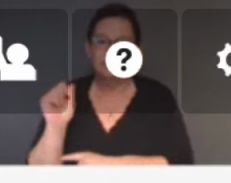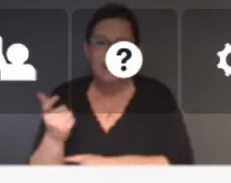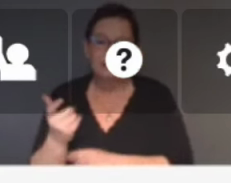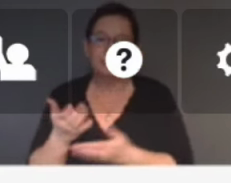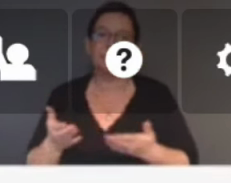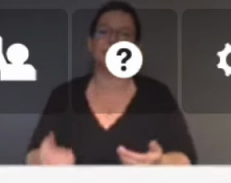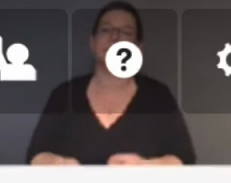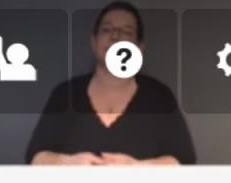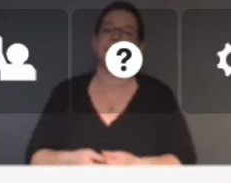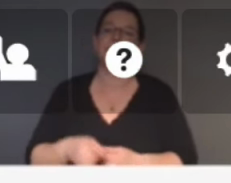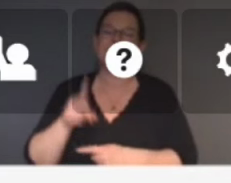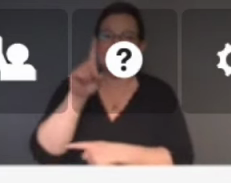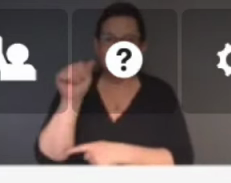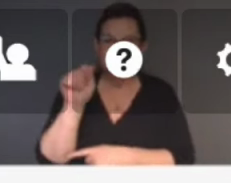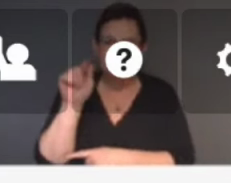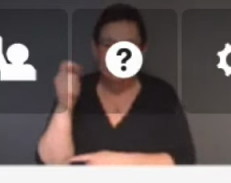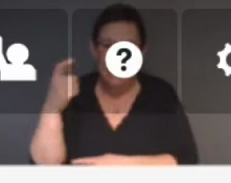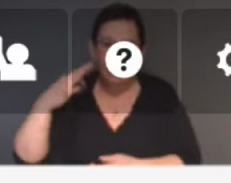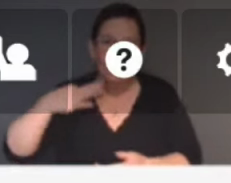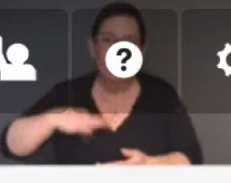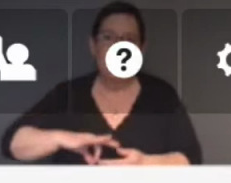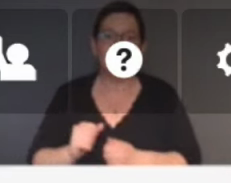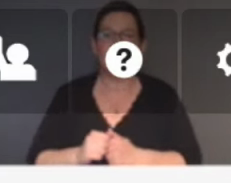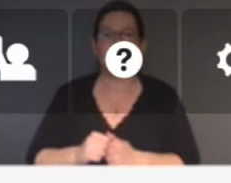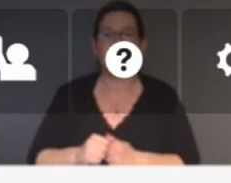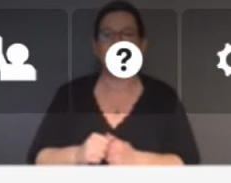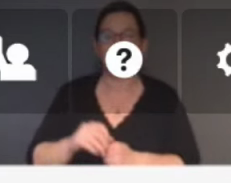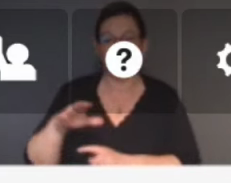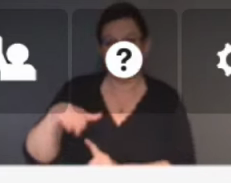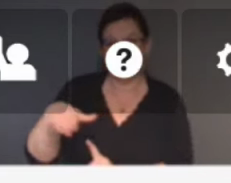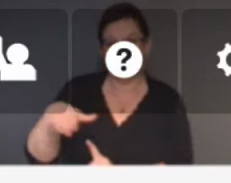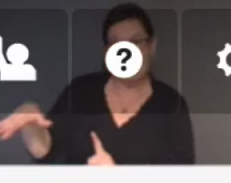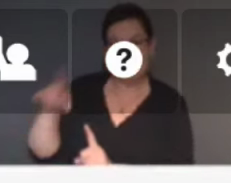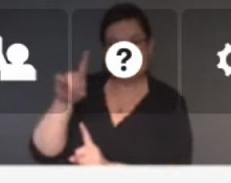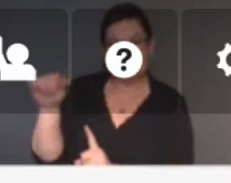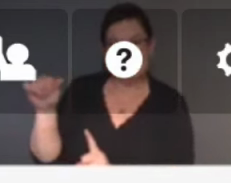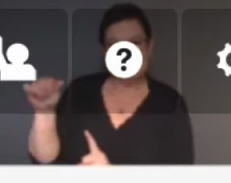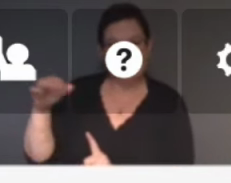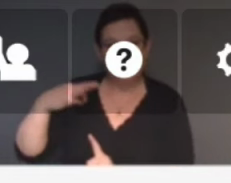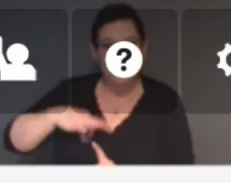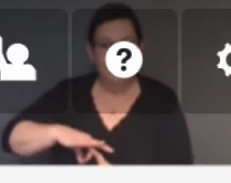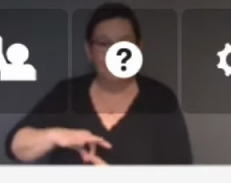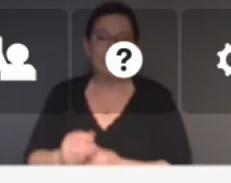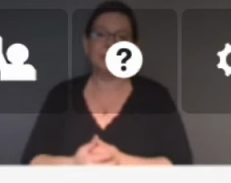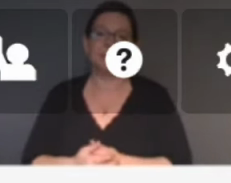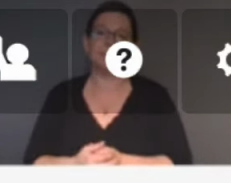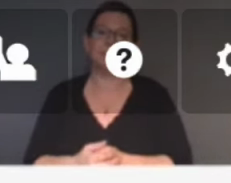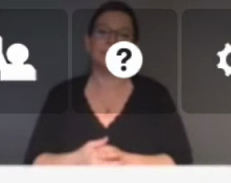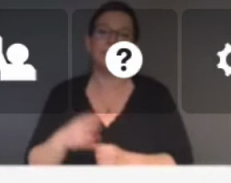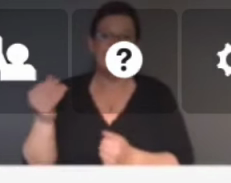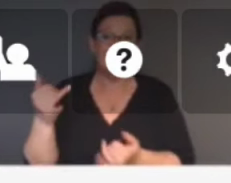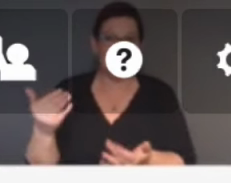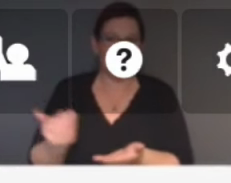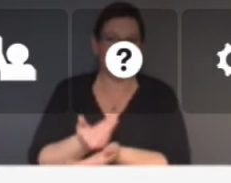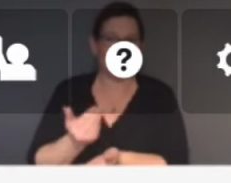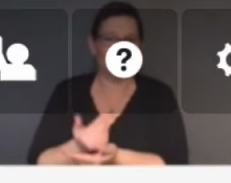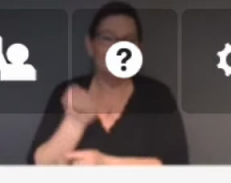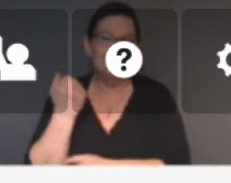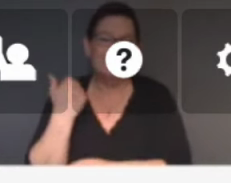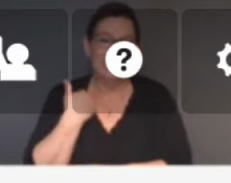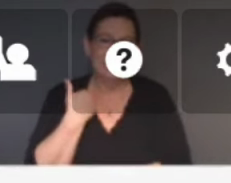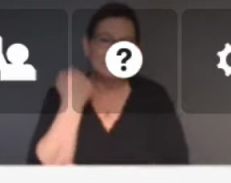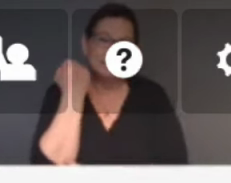I will also discuss the new Canada Dental Benefits, and one-time top-up to the Canada Housing Benefit.